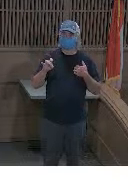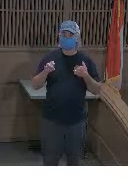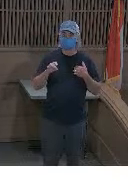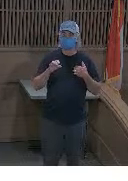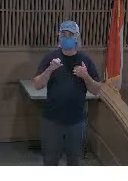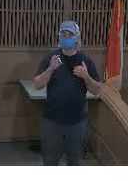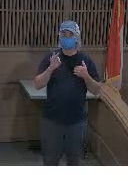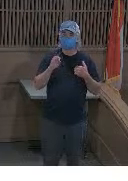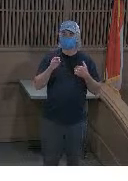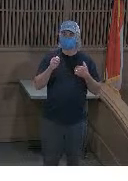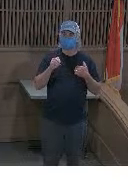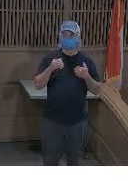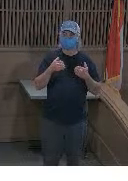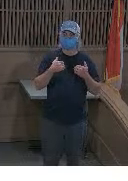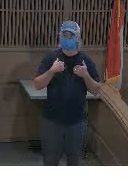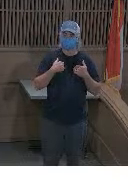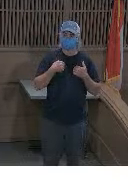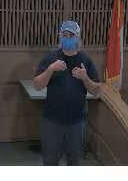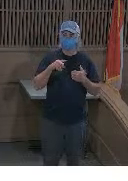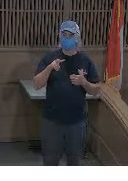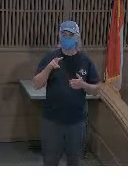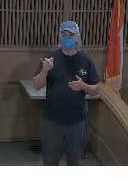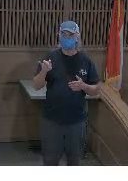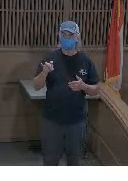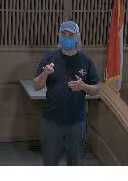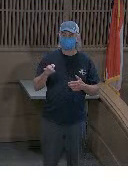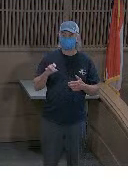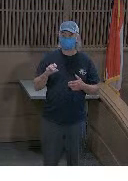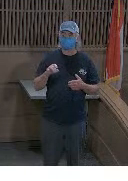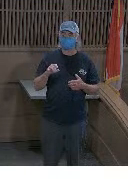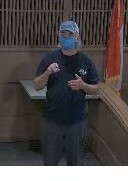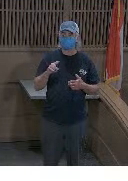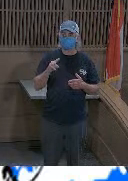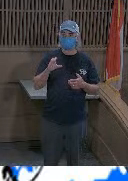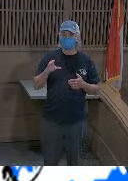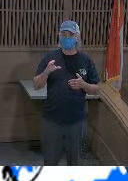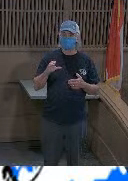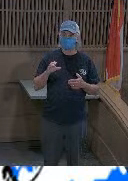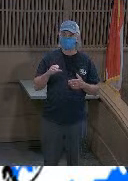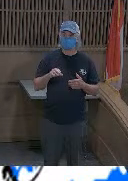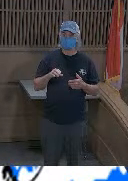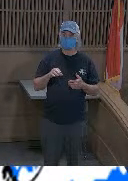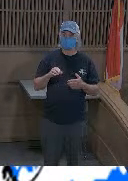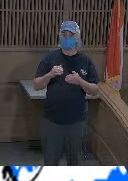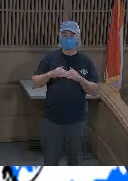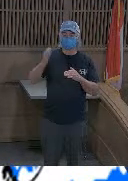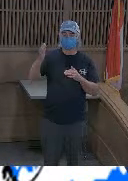90, we have 28. Age of 100 and above, we have 3.